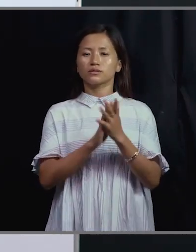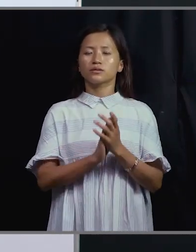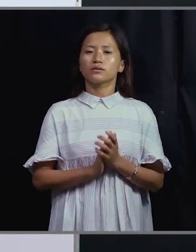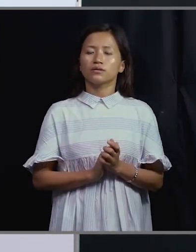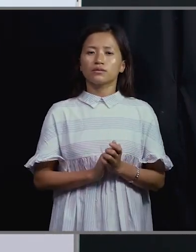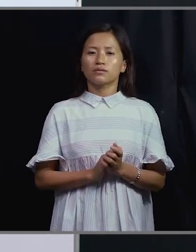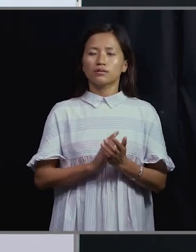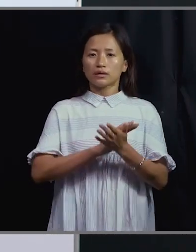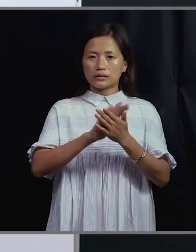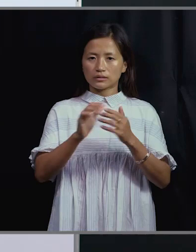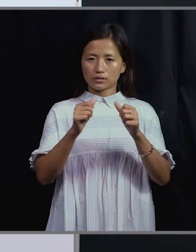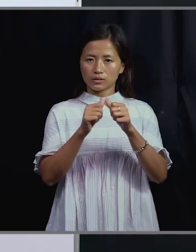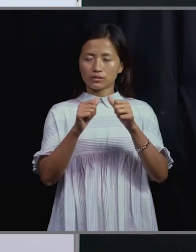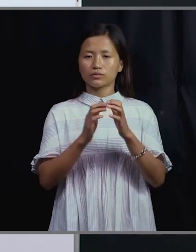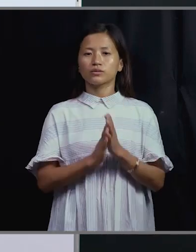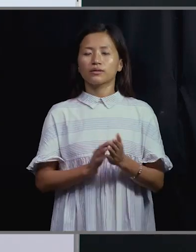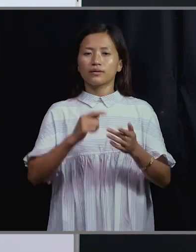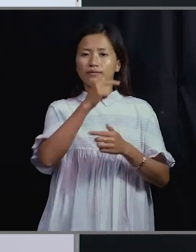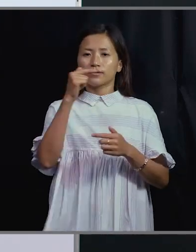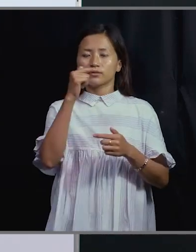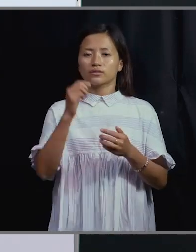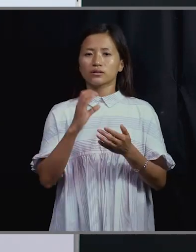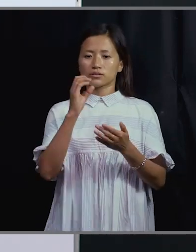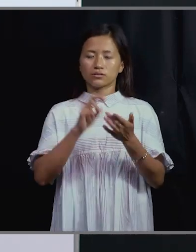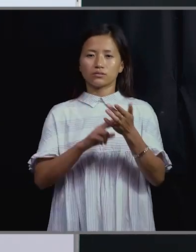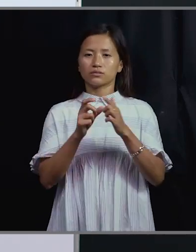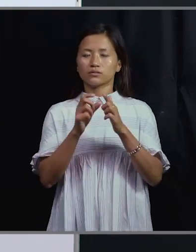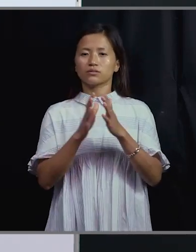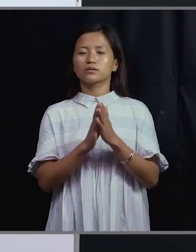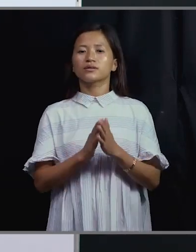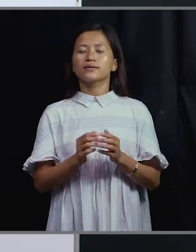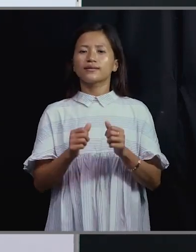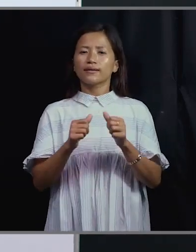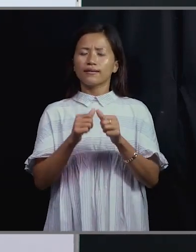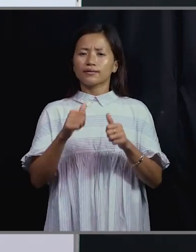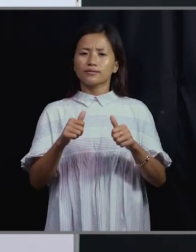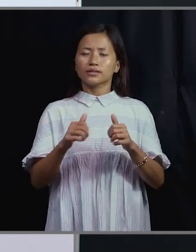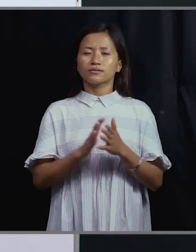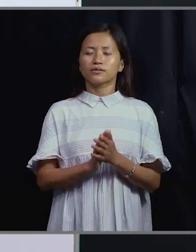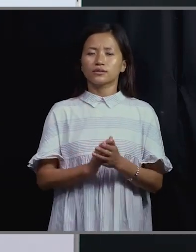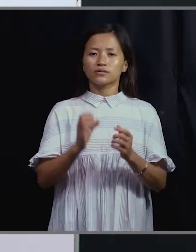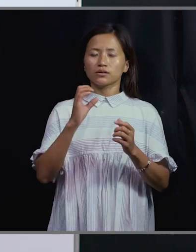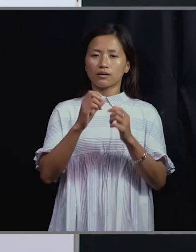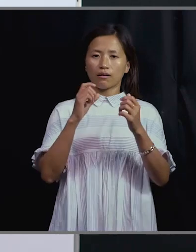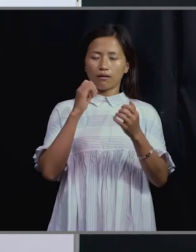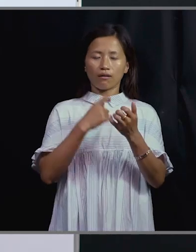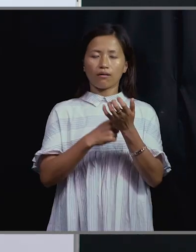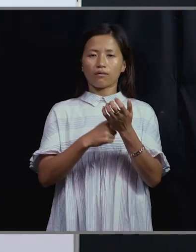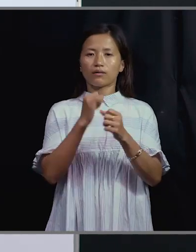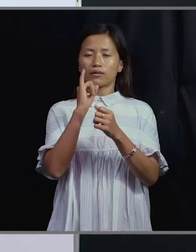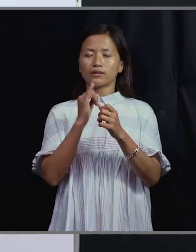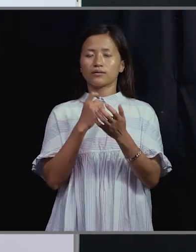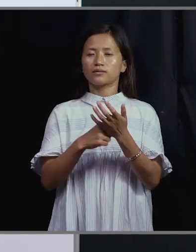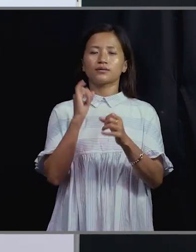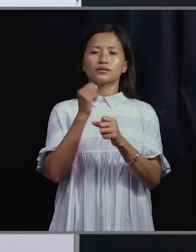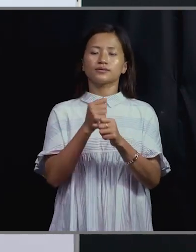the halogen atom, due to its negative inductive effect, deactivates the ring. And it is